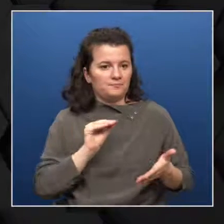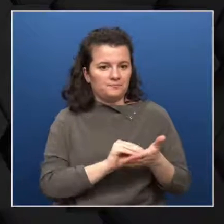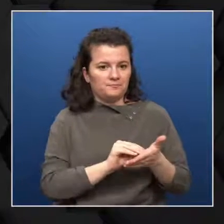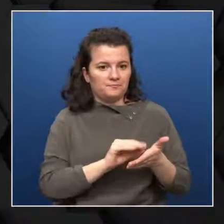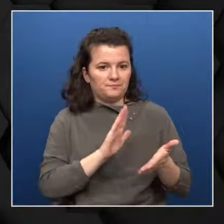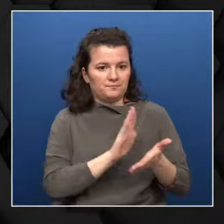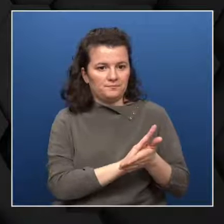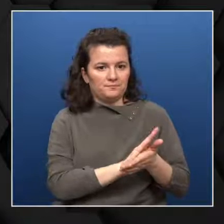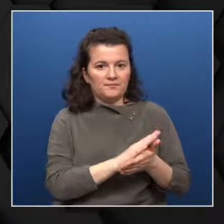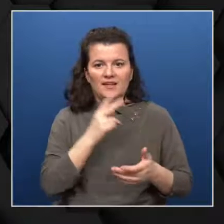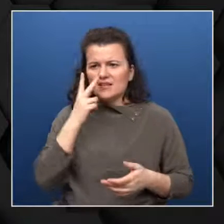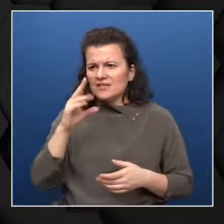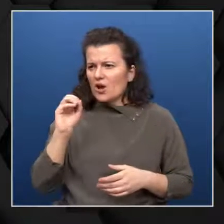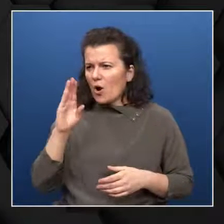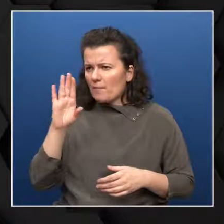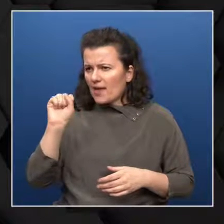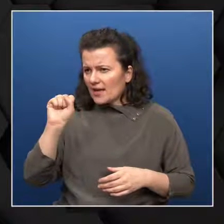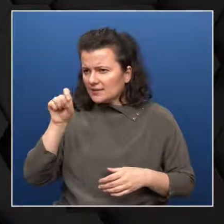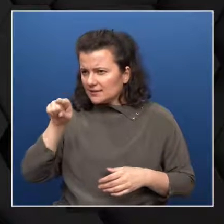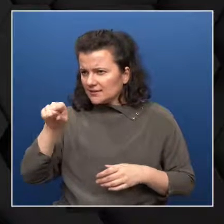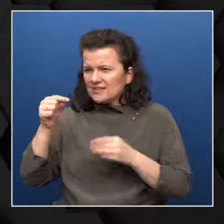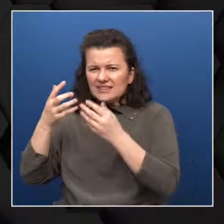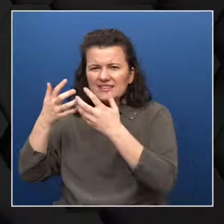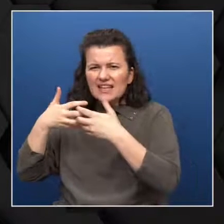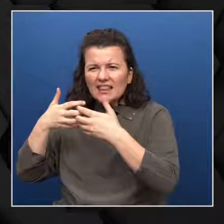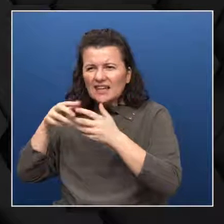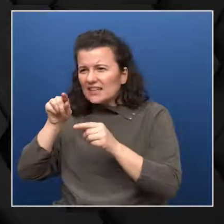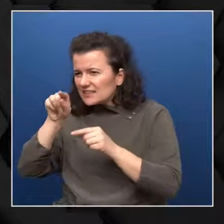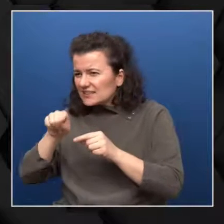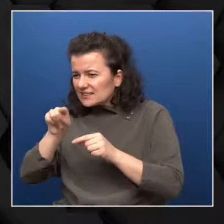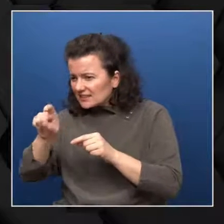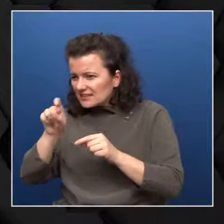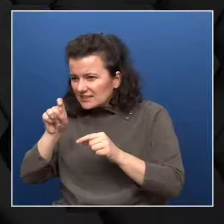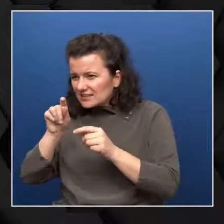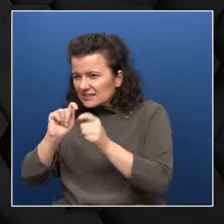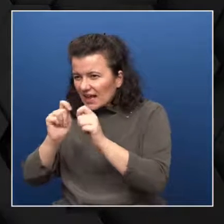OBS. I go to stream. I'll add my endpoint.